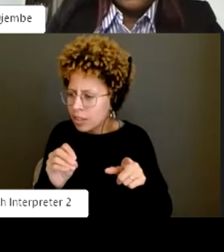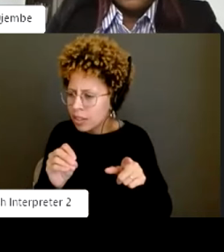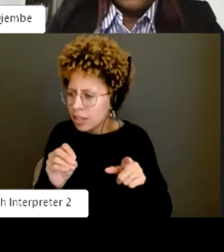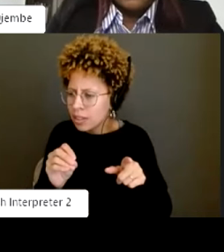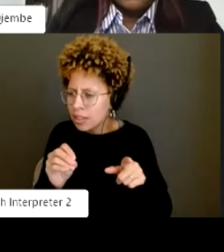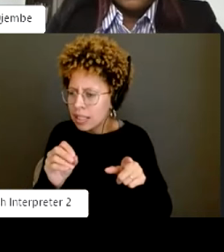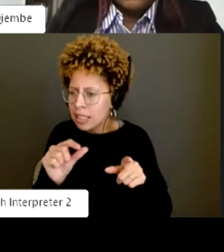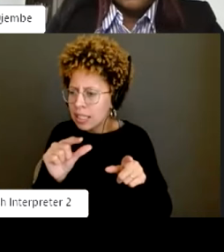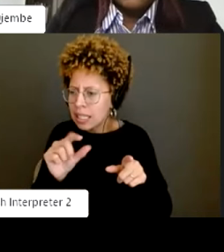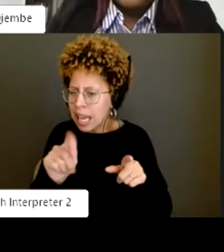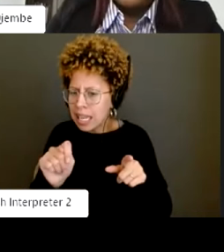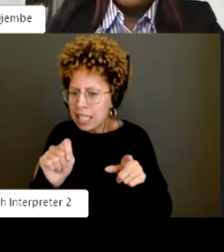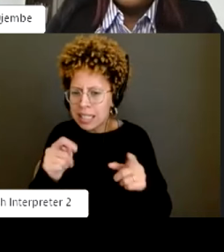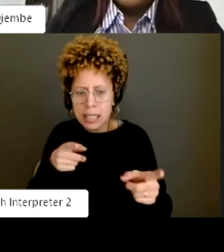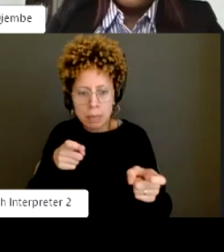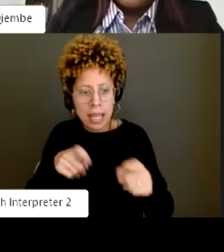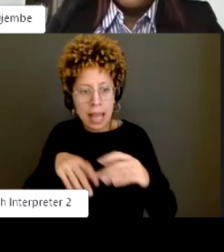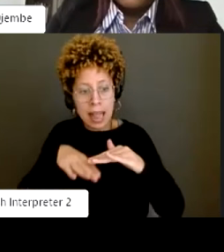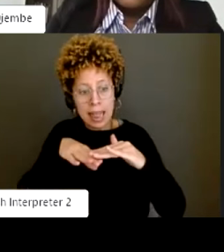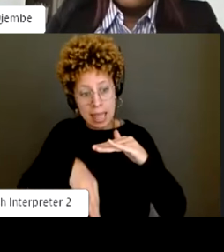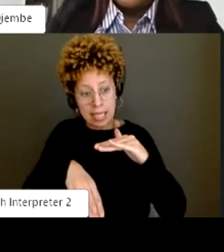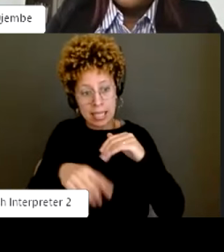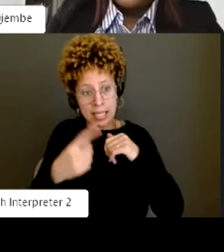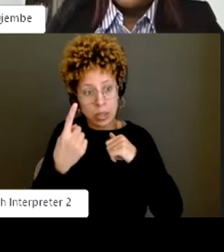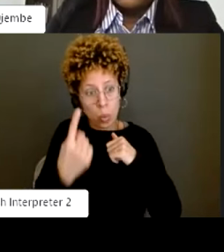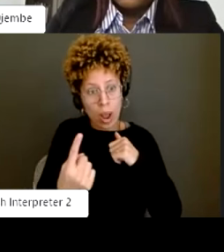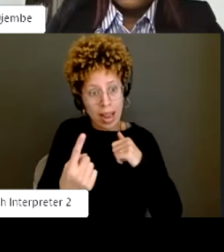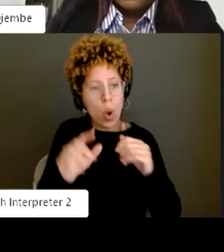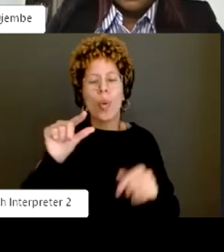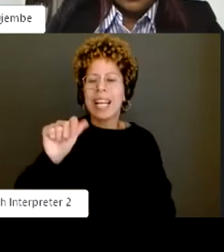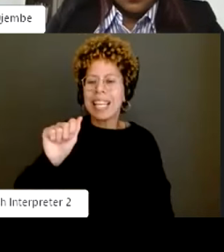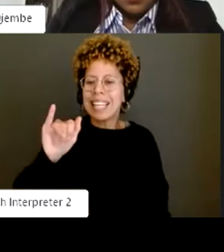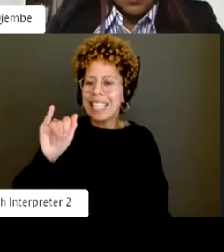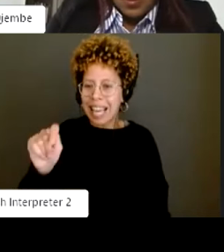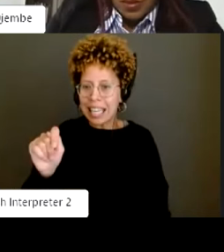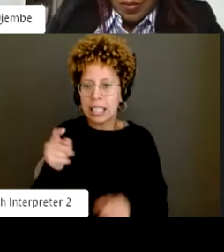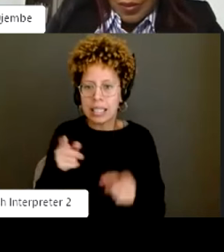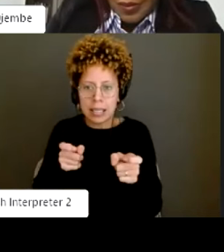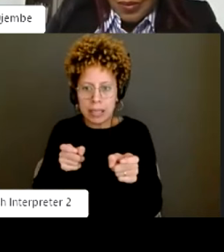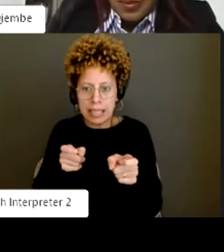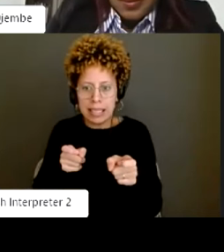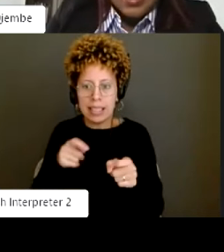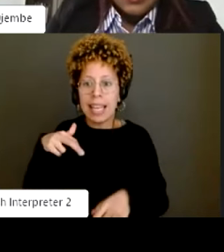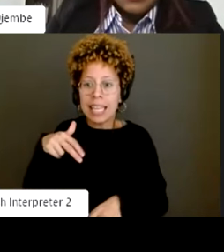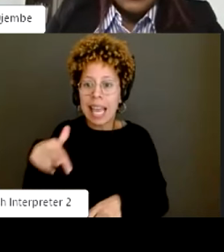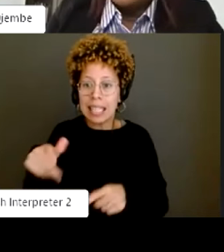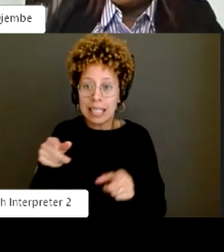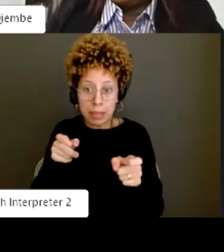one, an individual with a gait speed of less than 1 is more likely to require